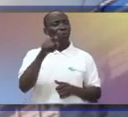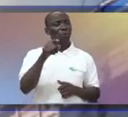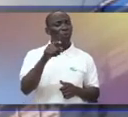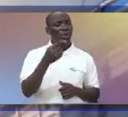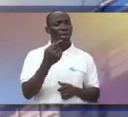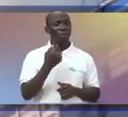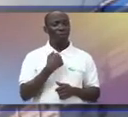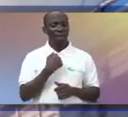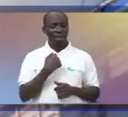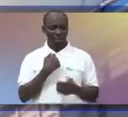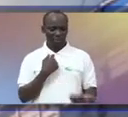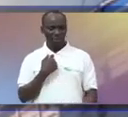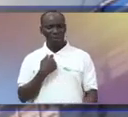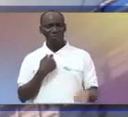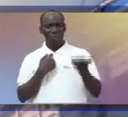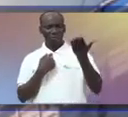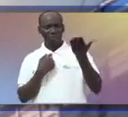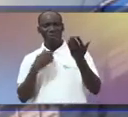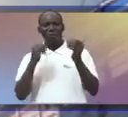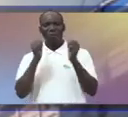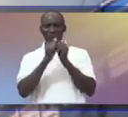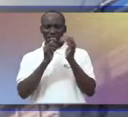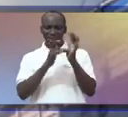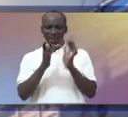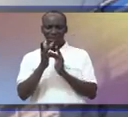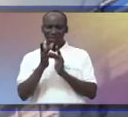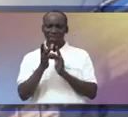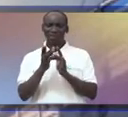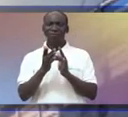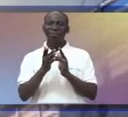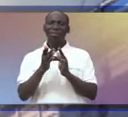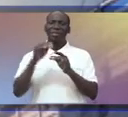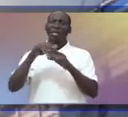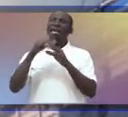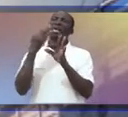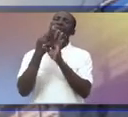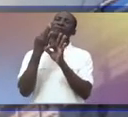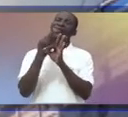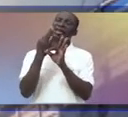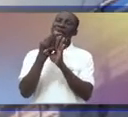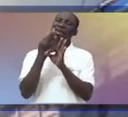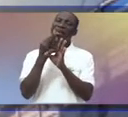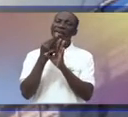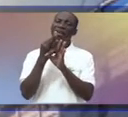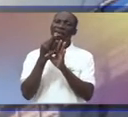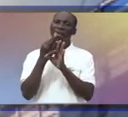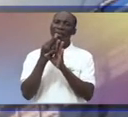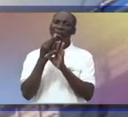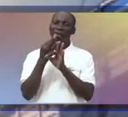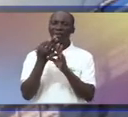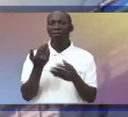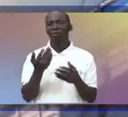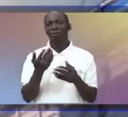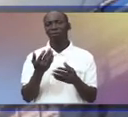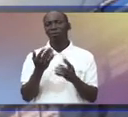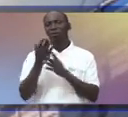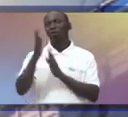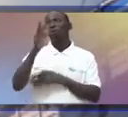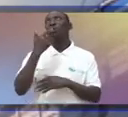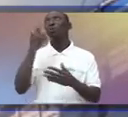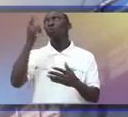were raised with him through faith in the working of God who raised him from the